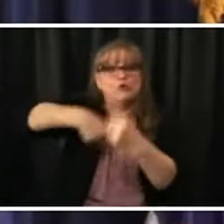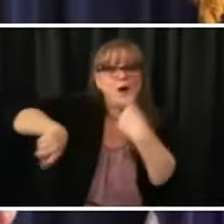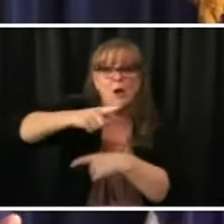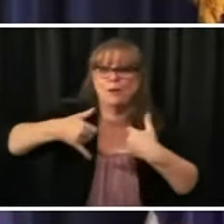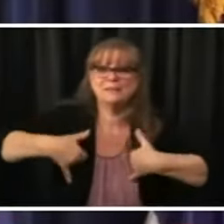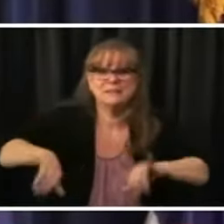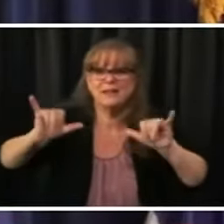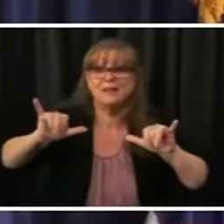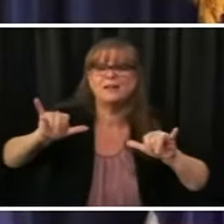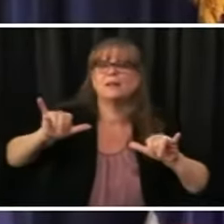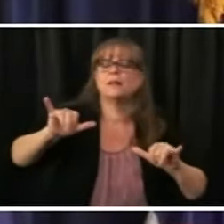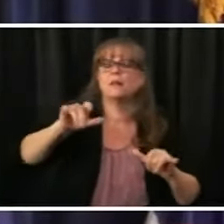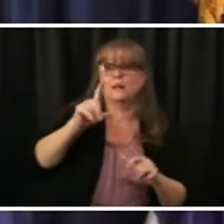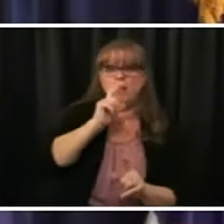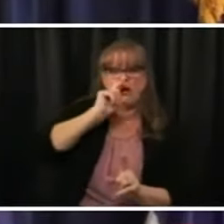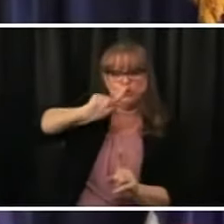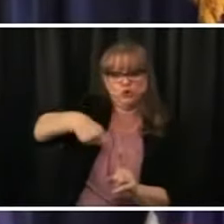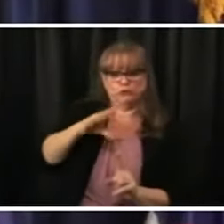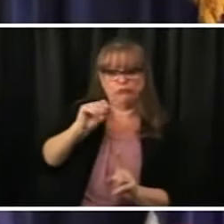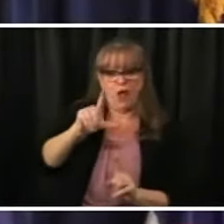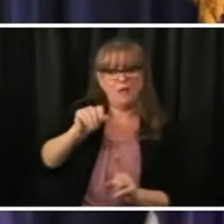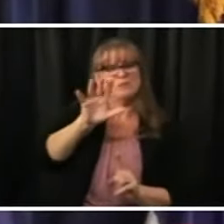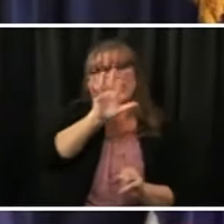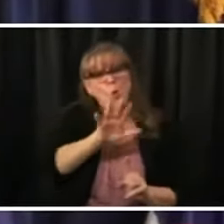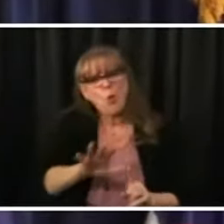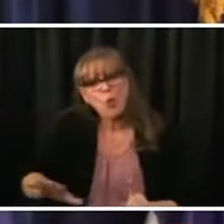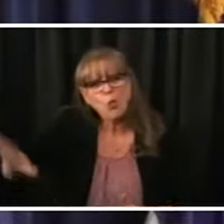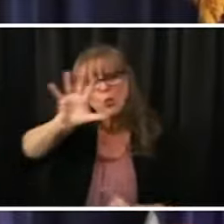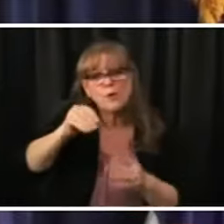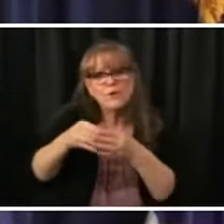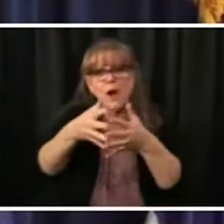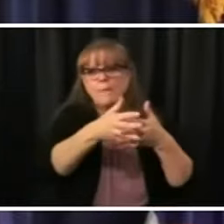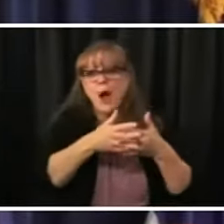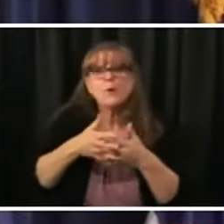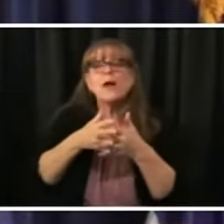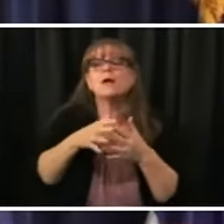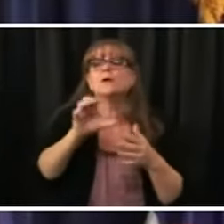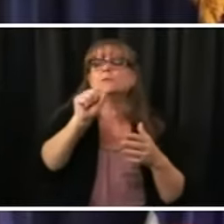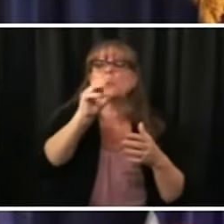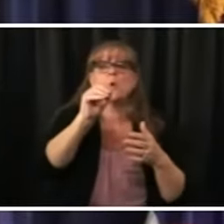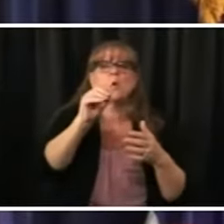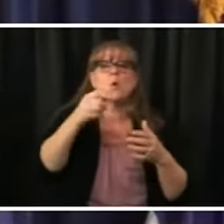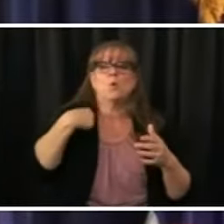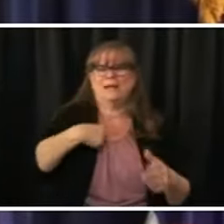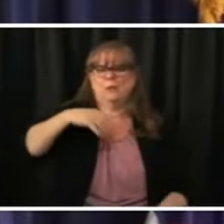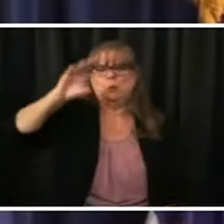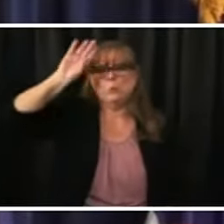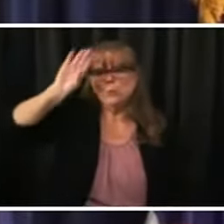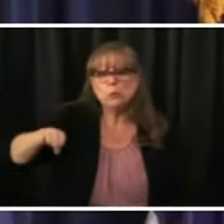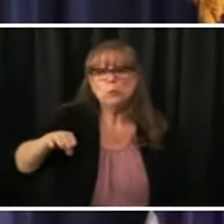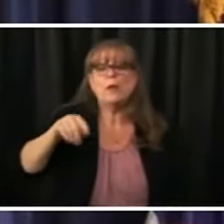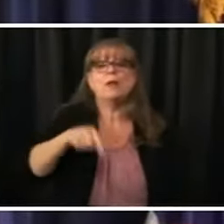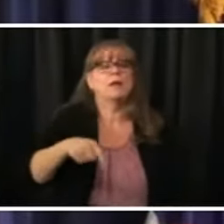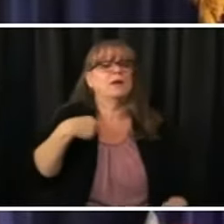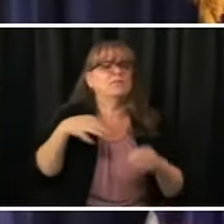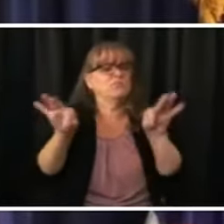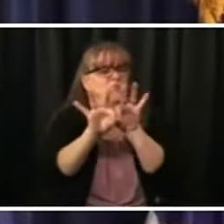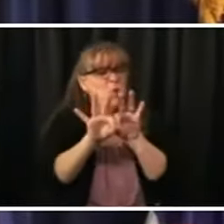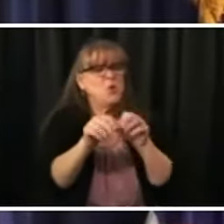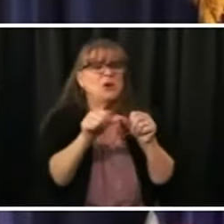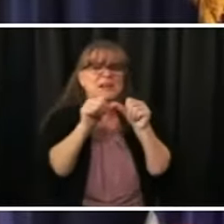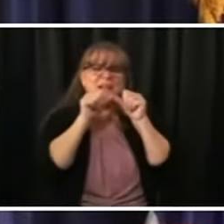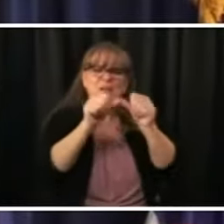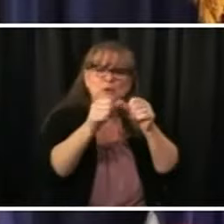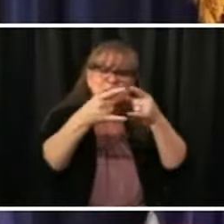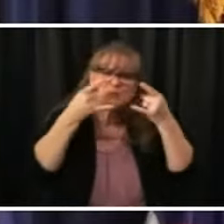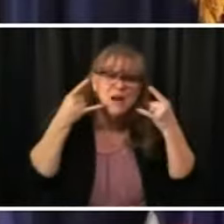before. We know the end is in sight. Double down. Wear a mask. Stay at least 6 feet from others where you can. Limit social